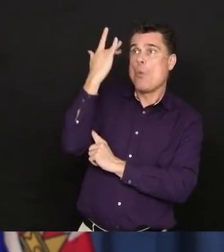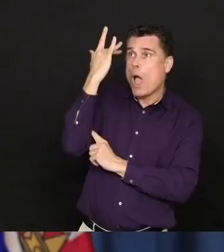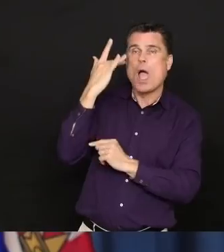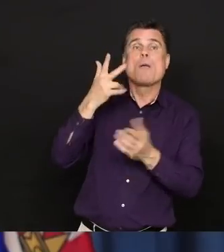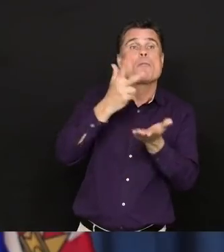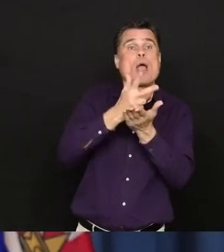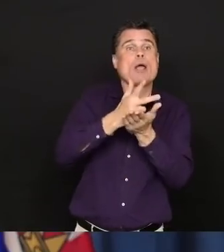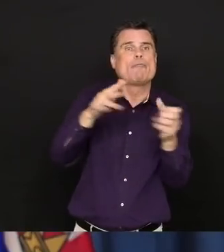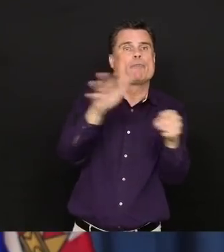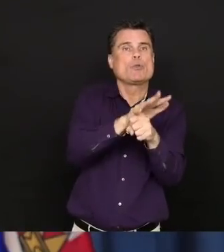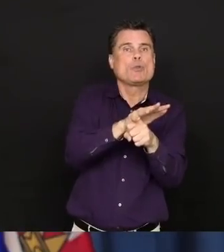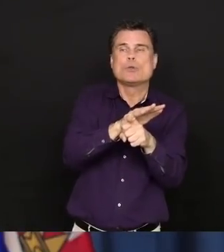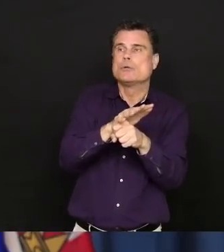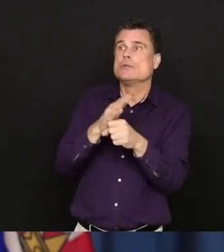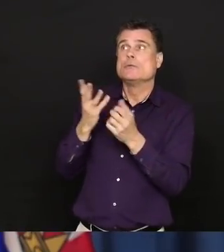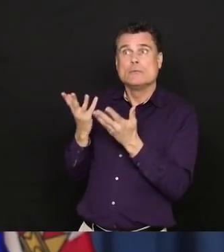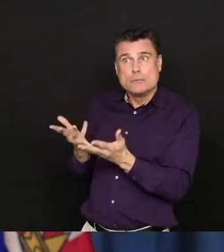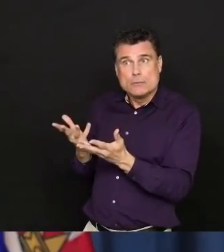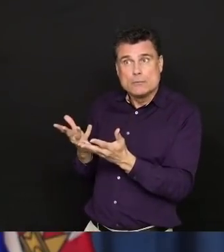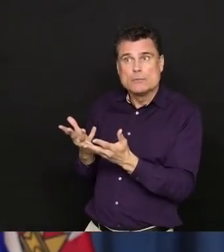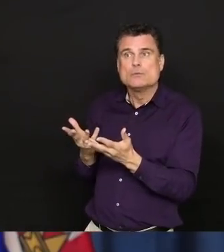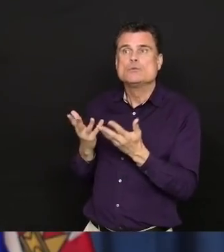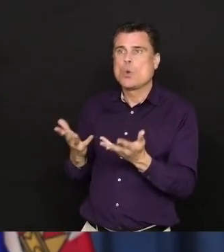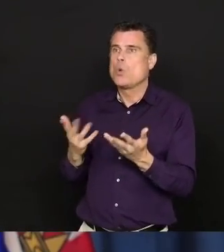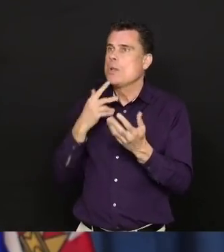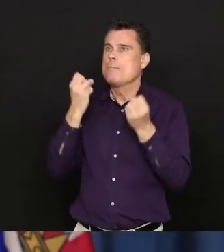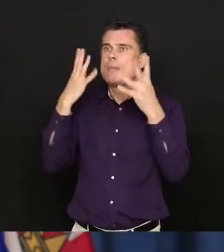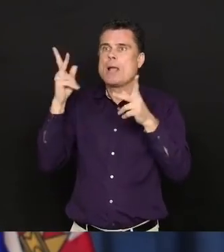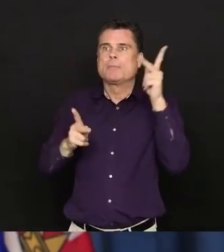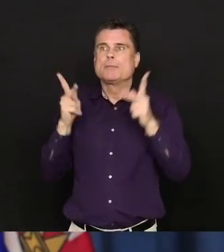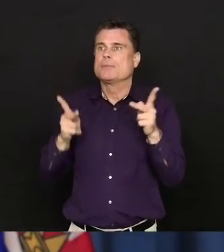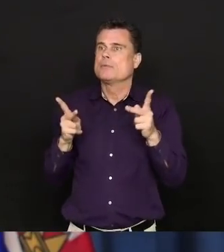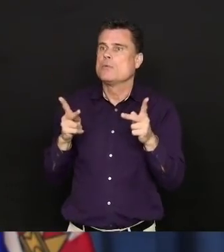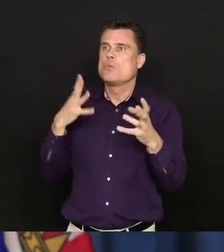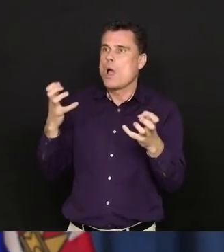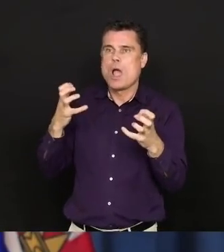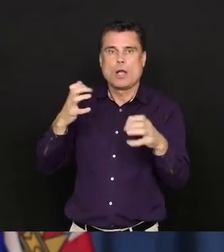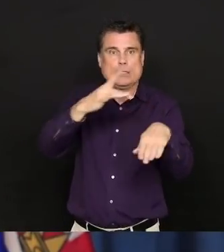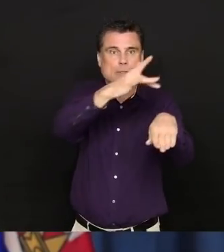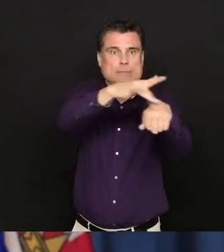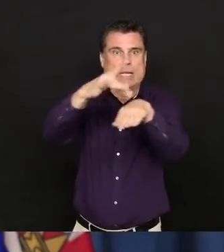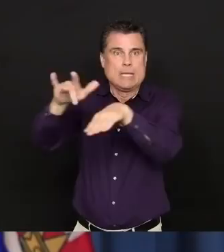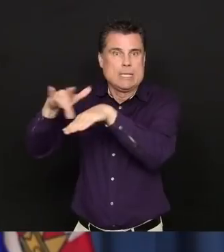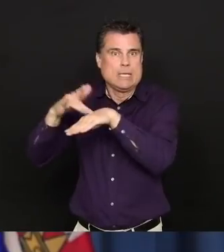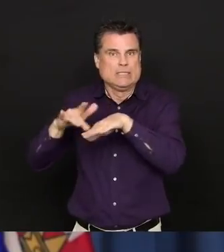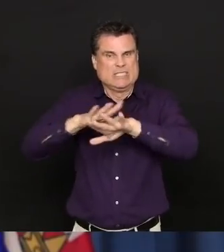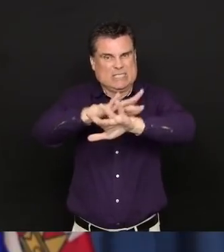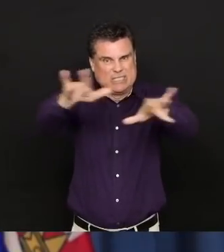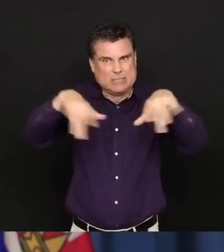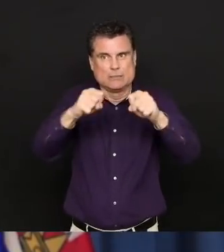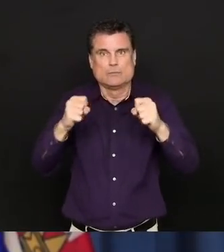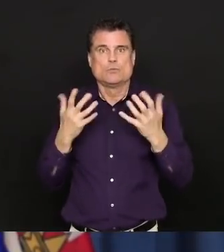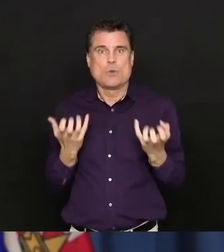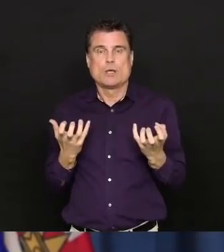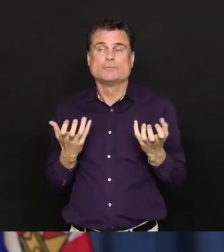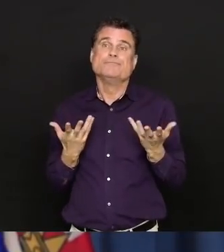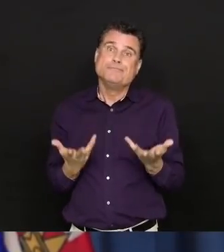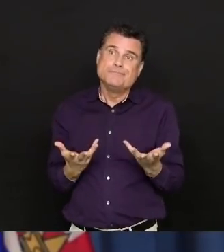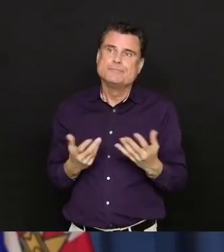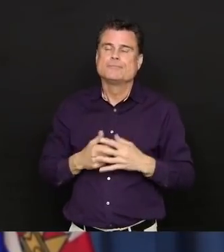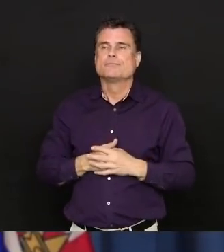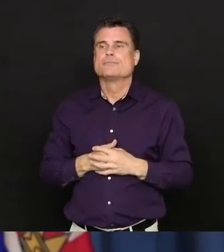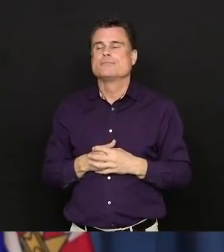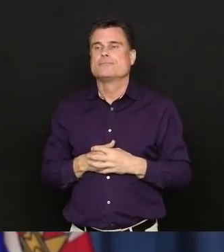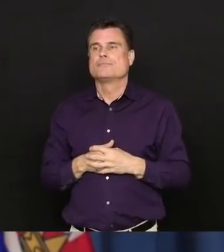SkyTrain station at Braid, so it's near a SkyTrain station, so it has some potential, although there's not evidence right now that it's being